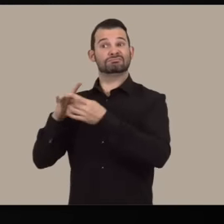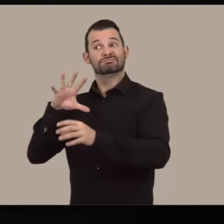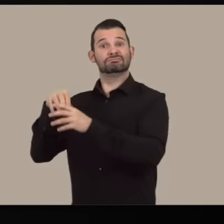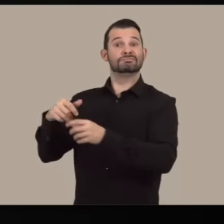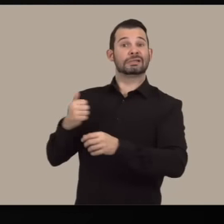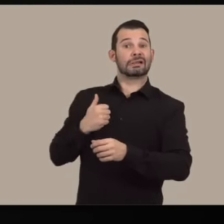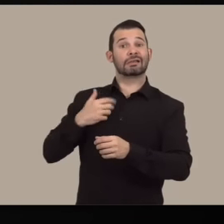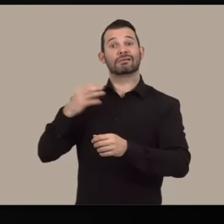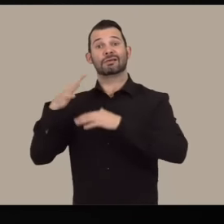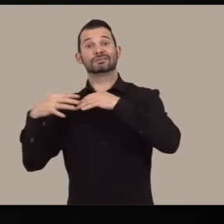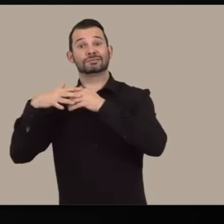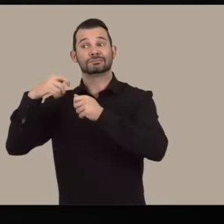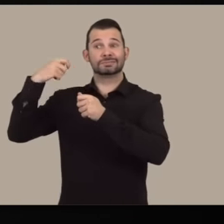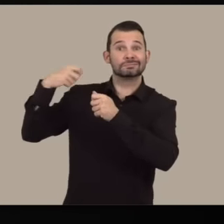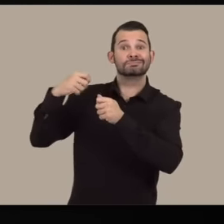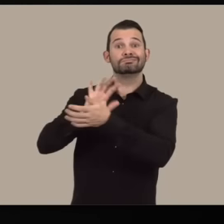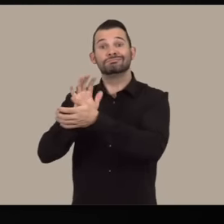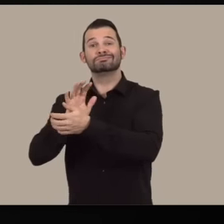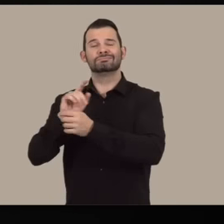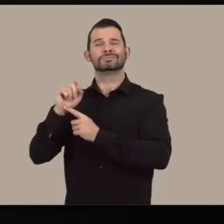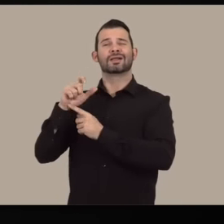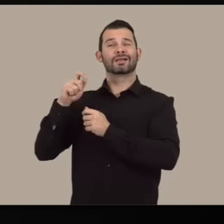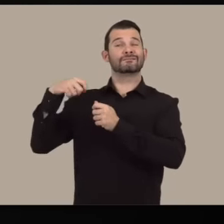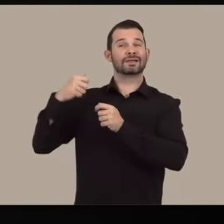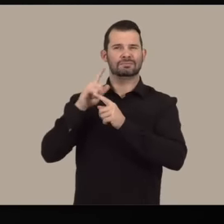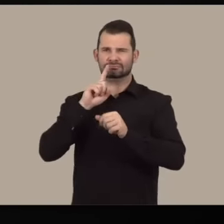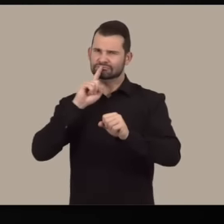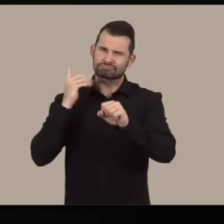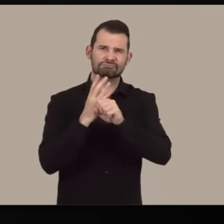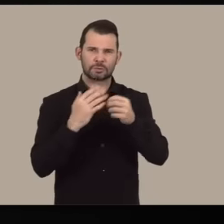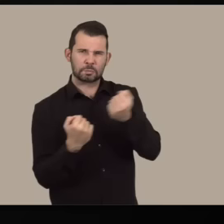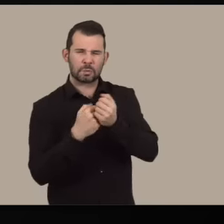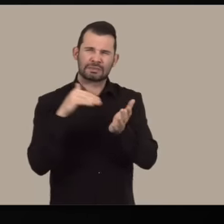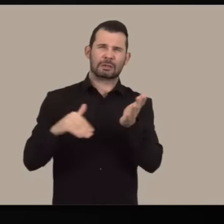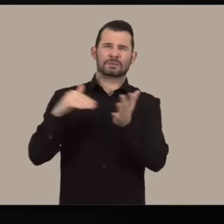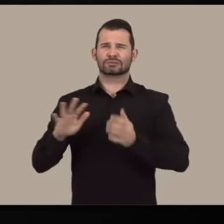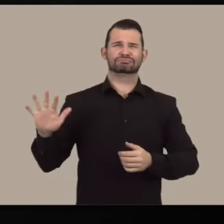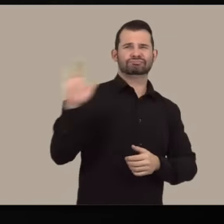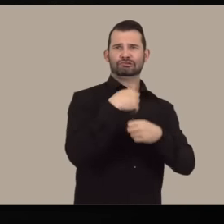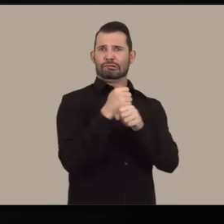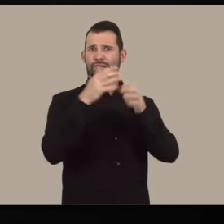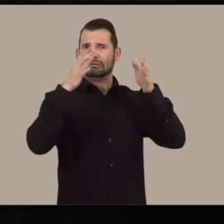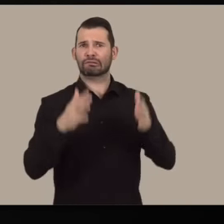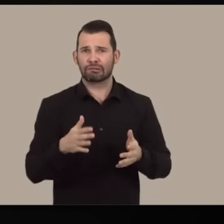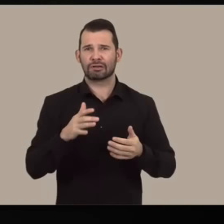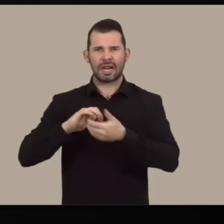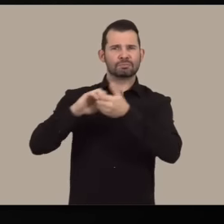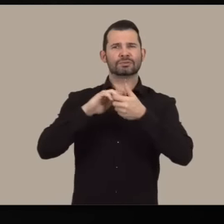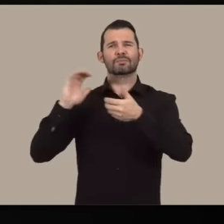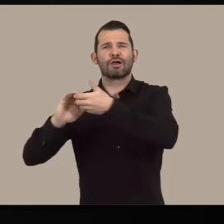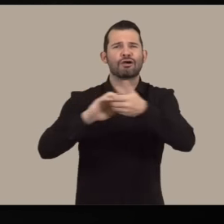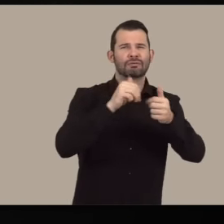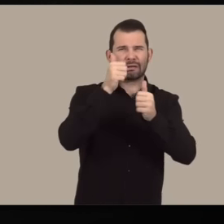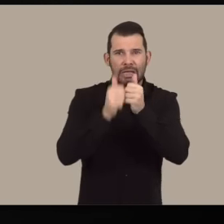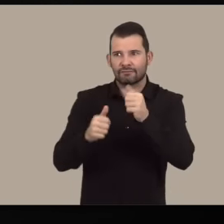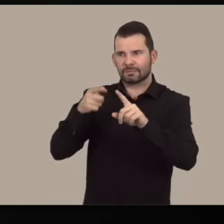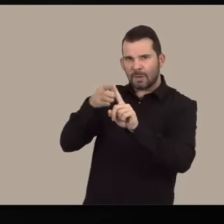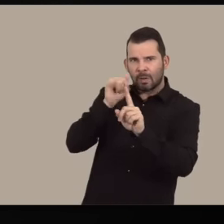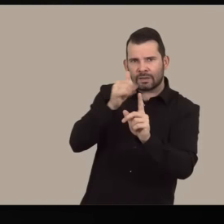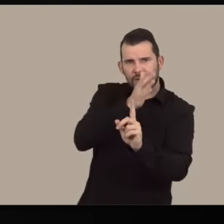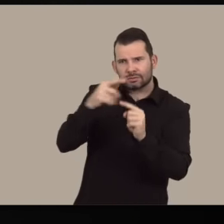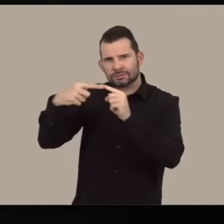and Indigenous cinema, Telefilm is dedicated to supporting thousands of creators across this country, collaborating